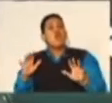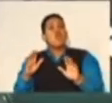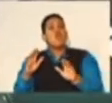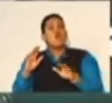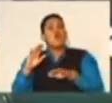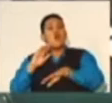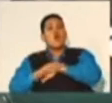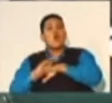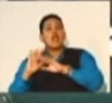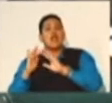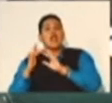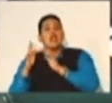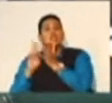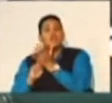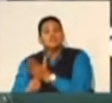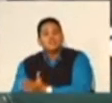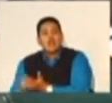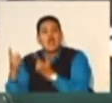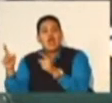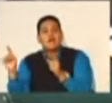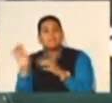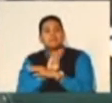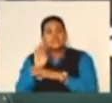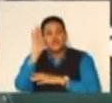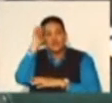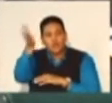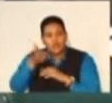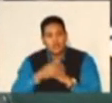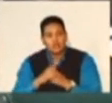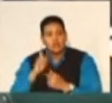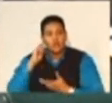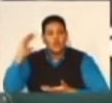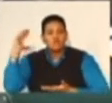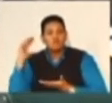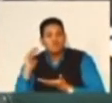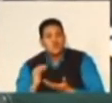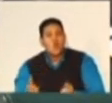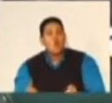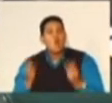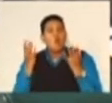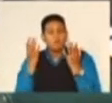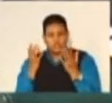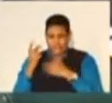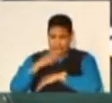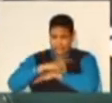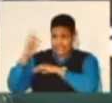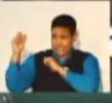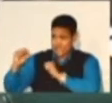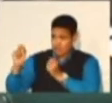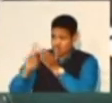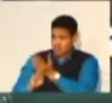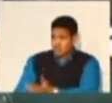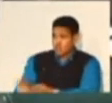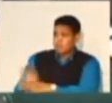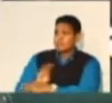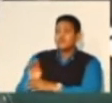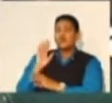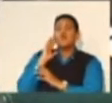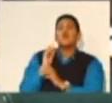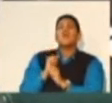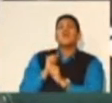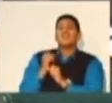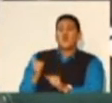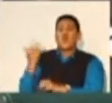registration of business. This will reduce the number of days to register a business from the